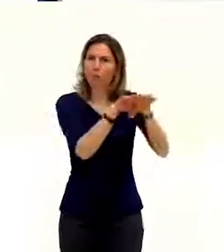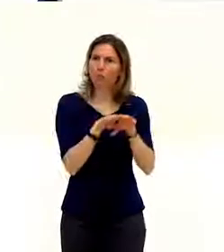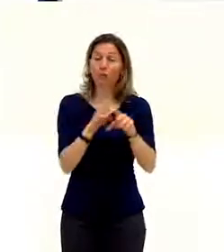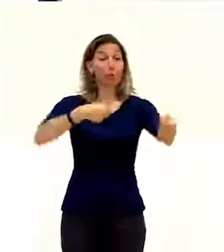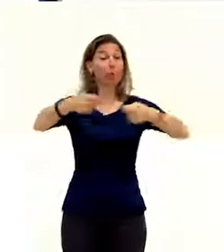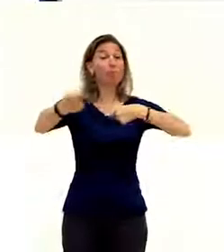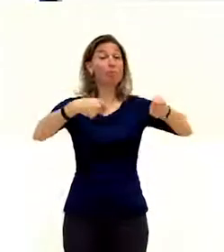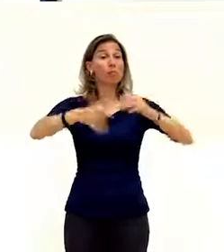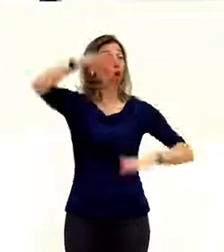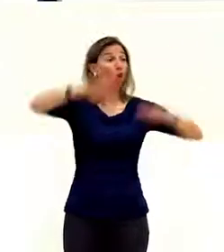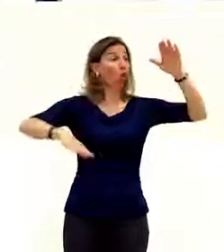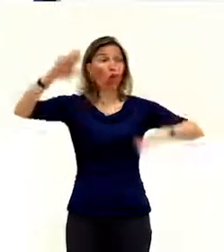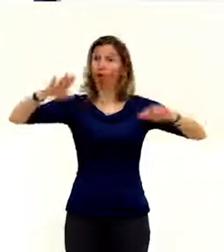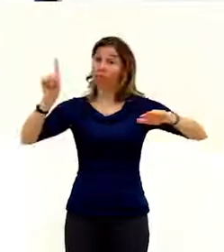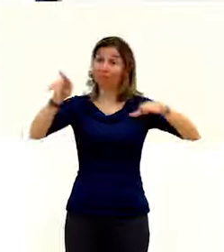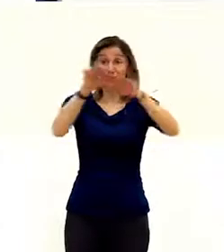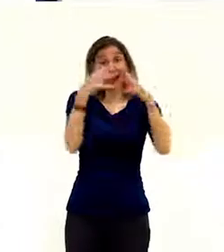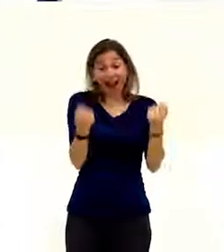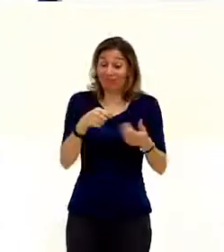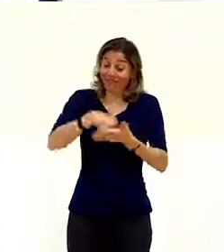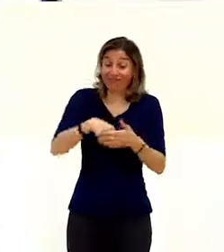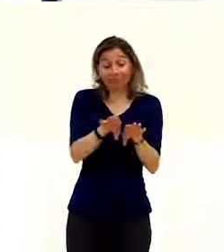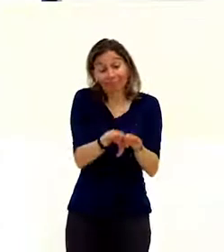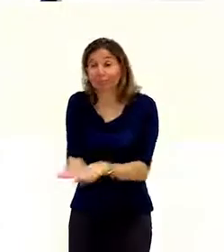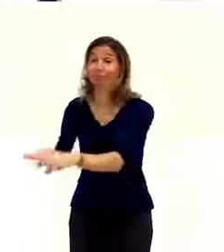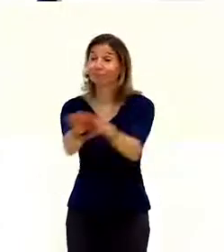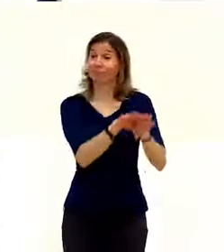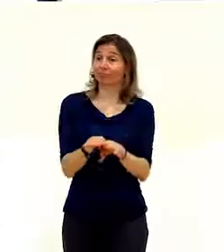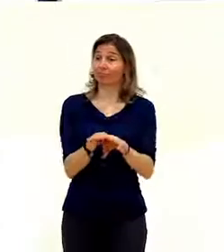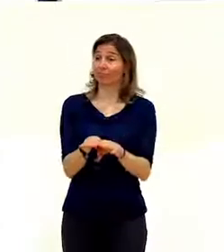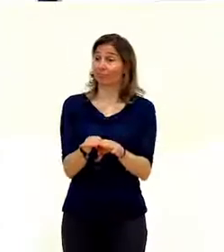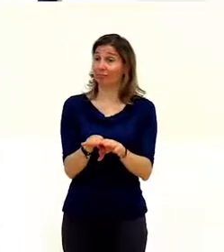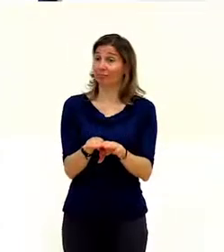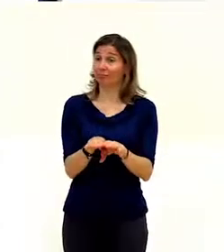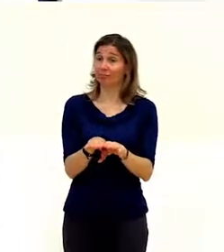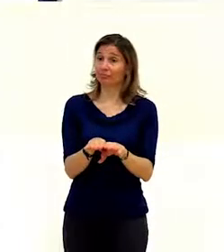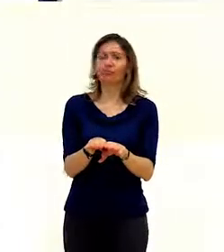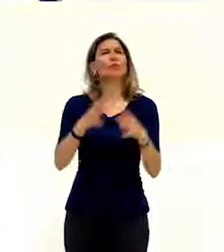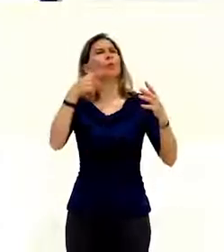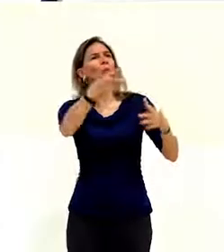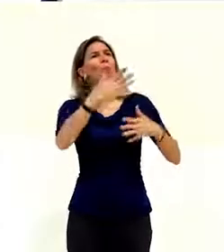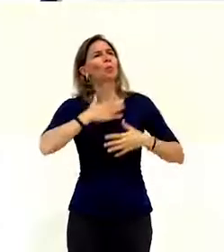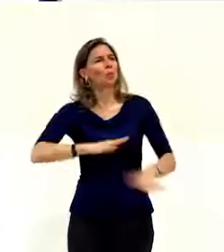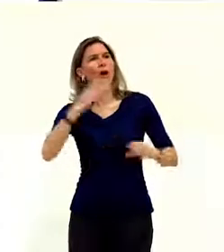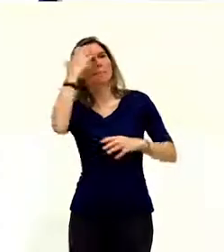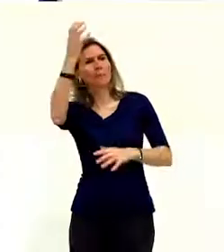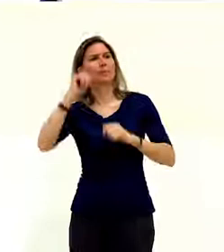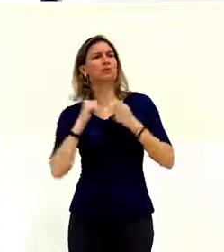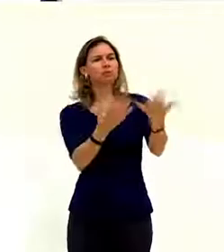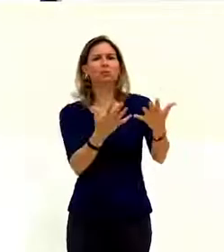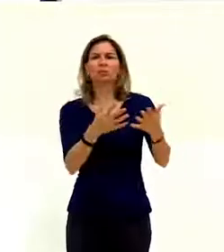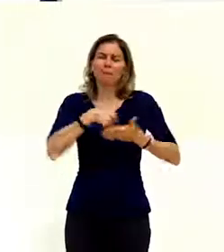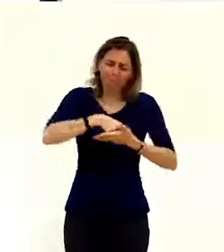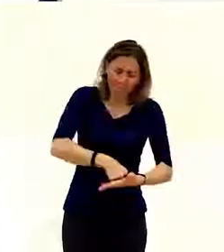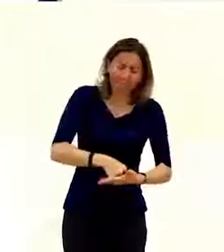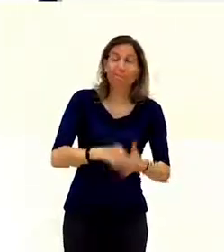create acceptance. Acceptance of what is the condition for delivering public services. As a minimum, it should